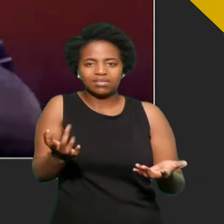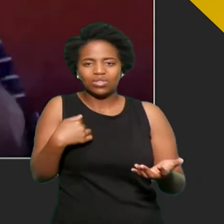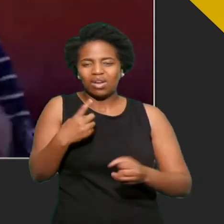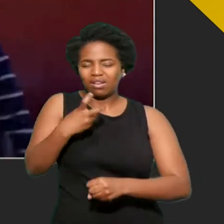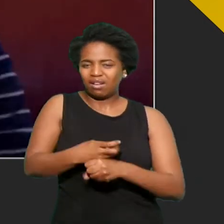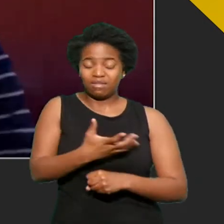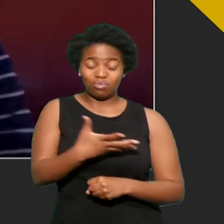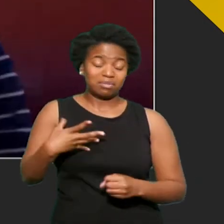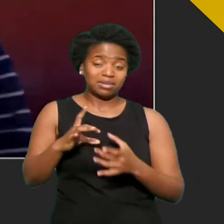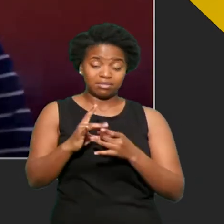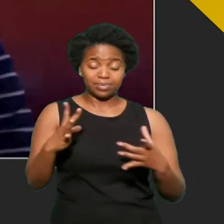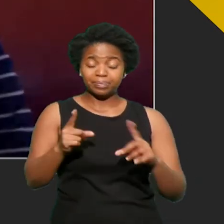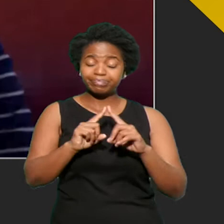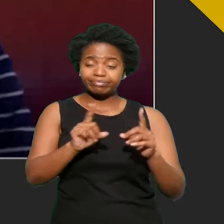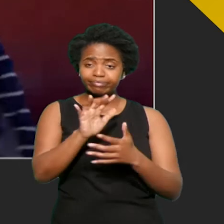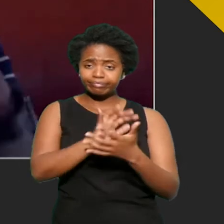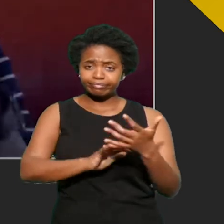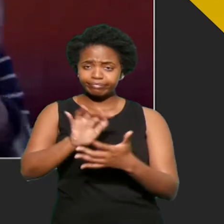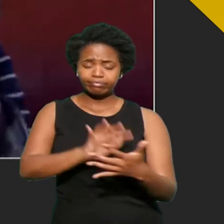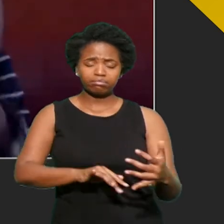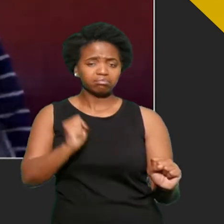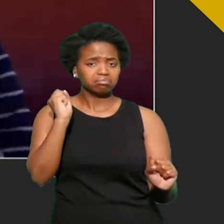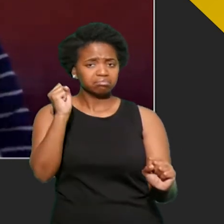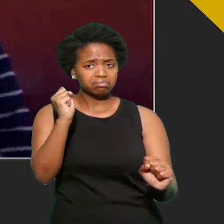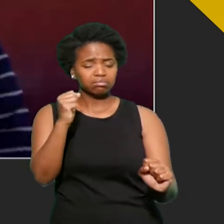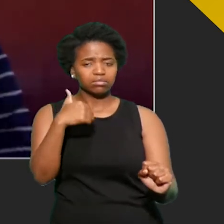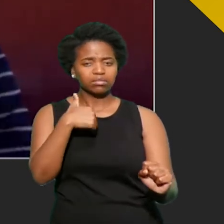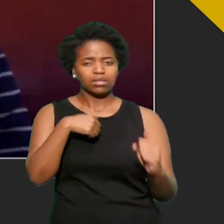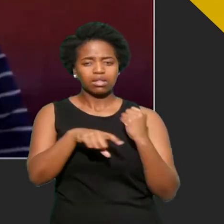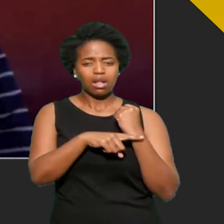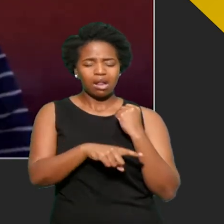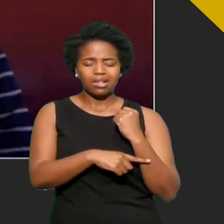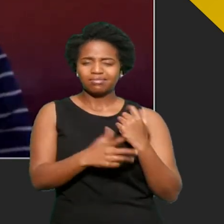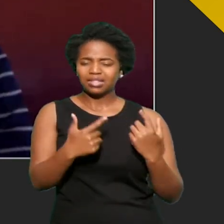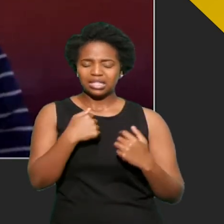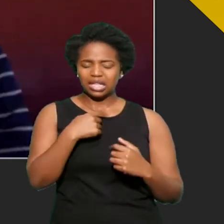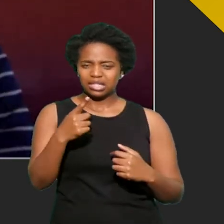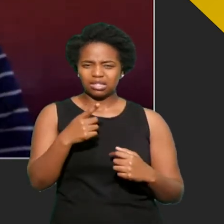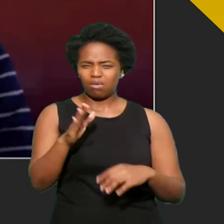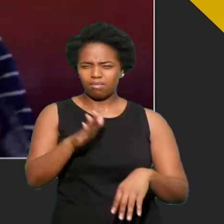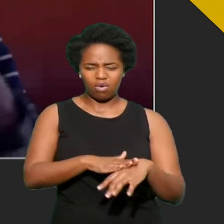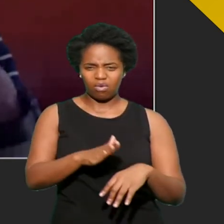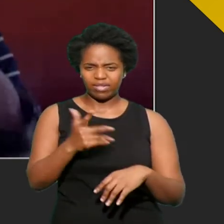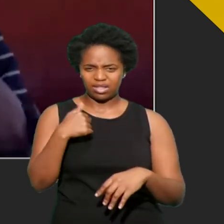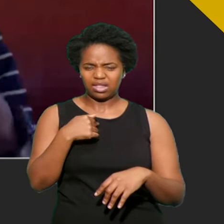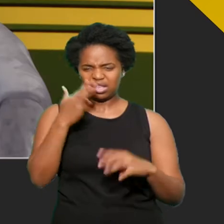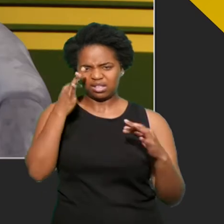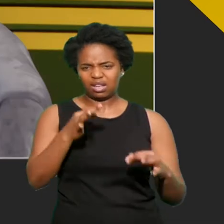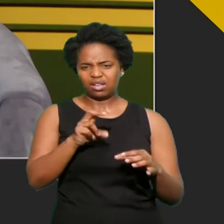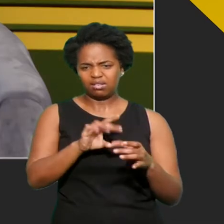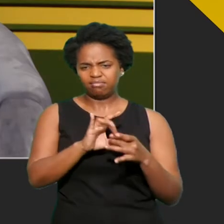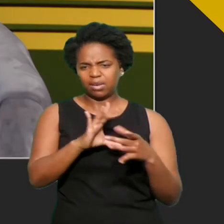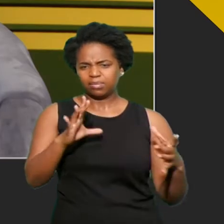leave. But in the stories that we've done, you know, it was that last straw. So Van, they had to